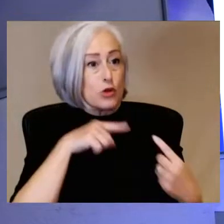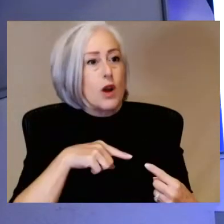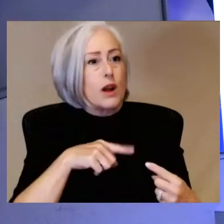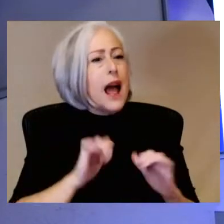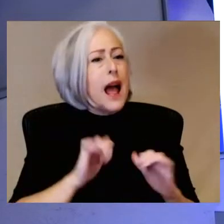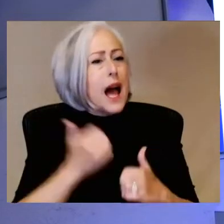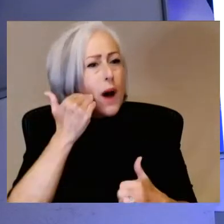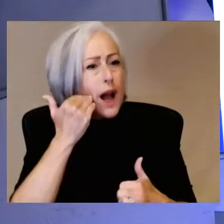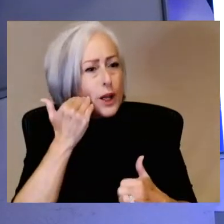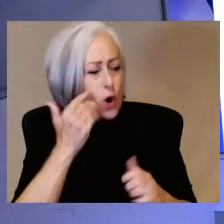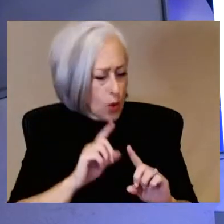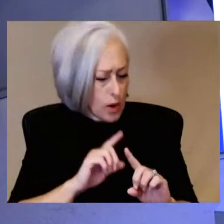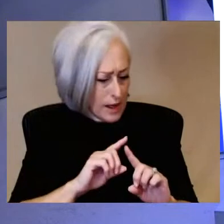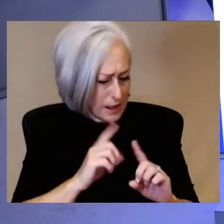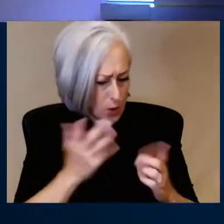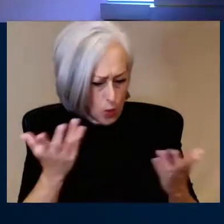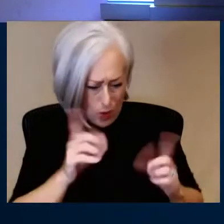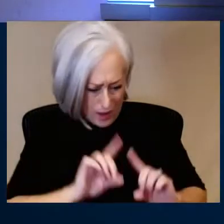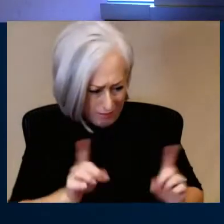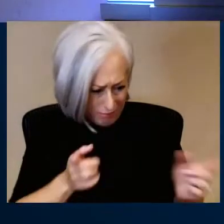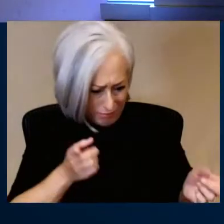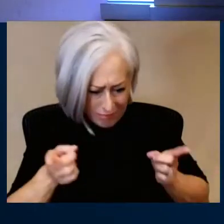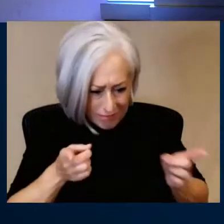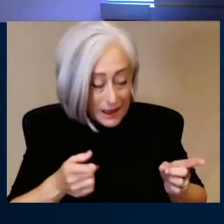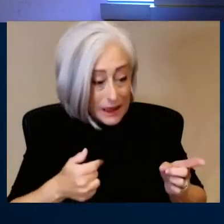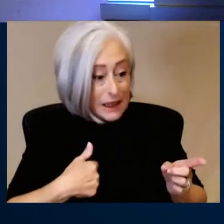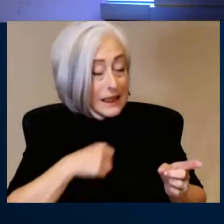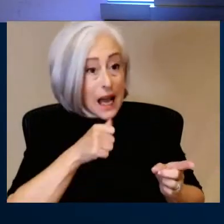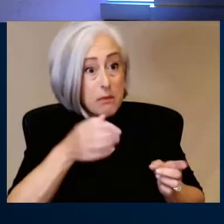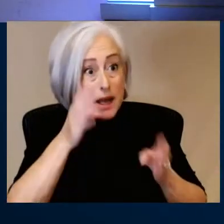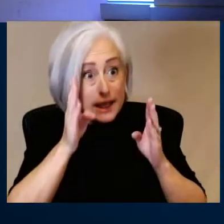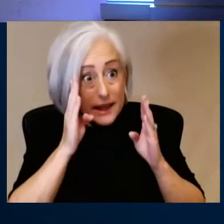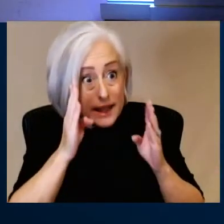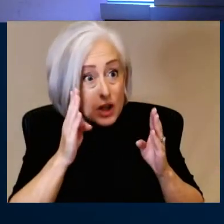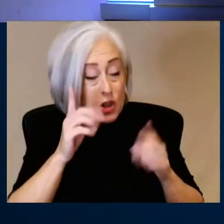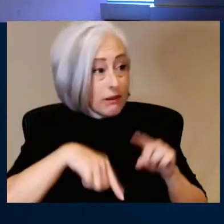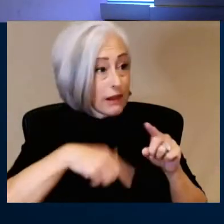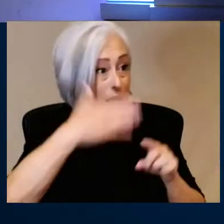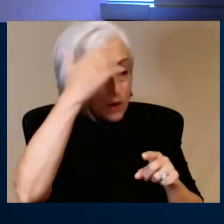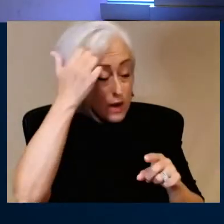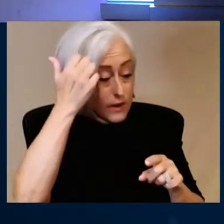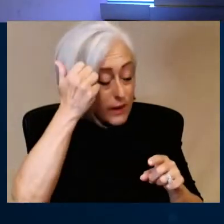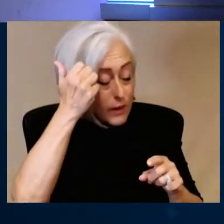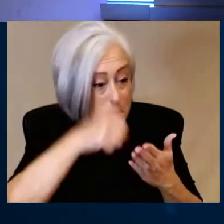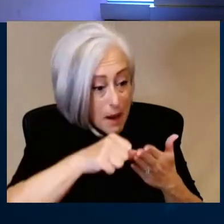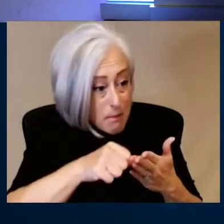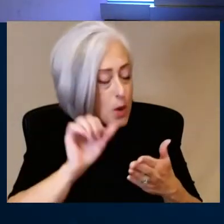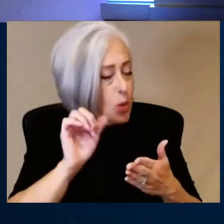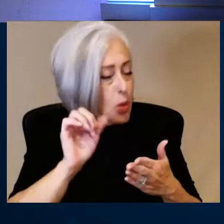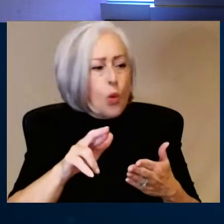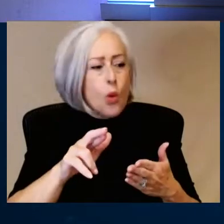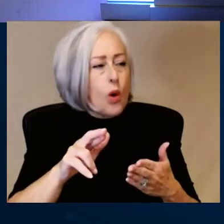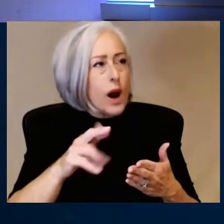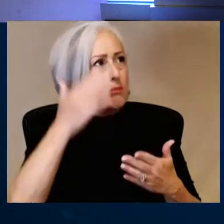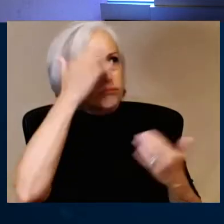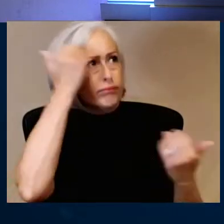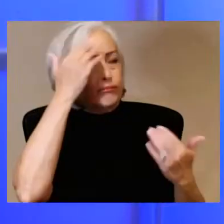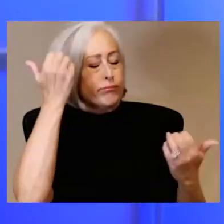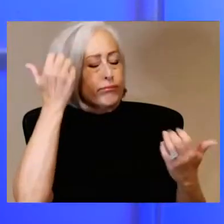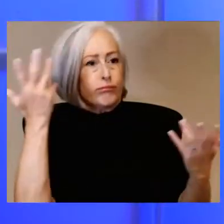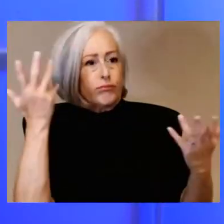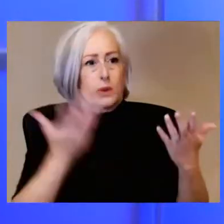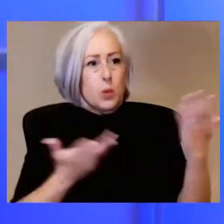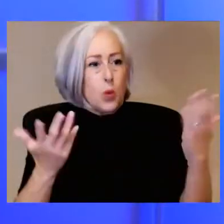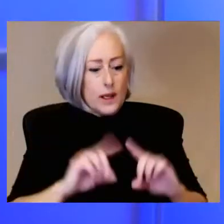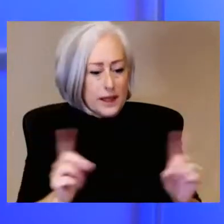those features where, okay, was I just not paying attention, and therefore I don't remember, or I just don't even remember anymore? Yeah, I mean,